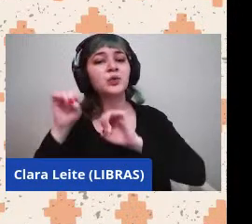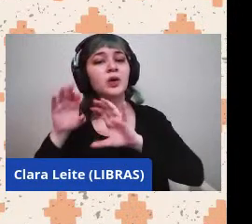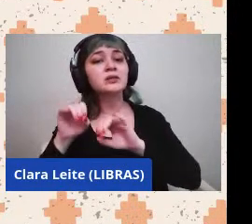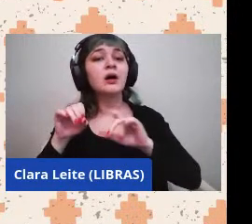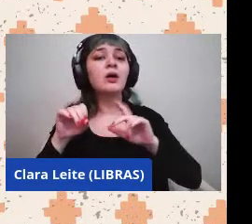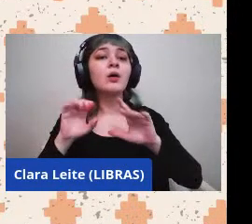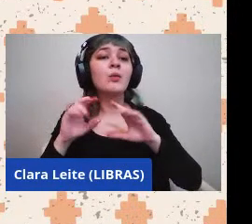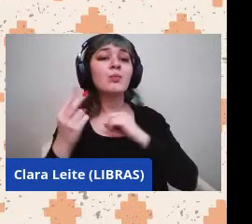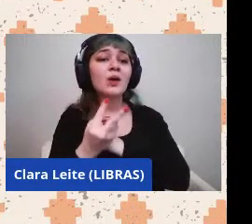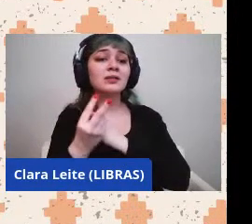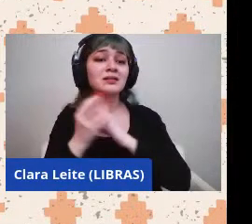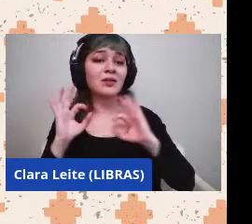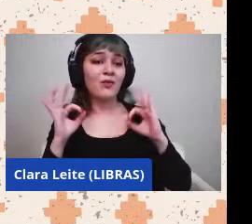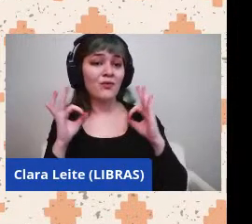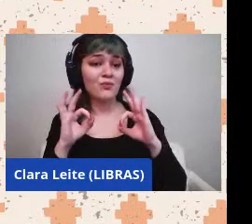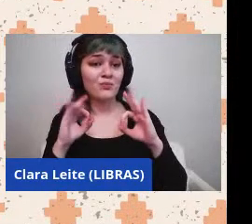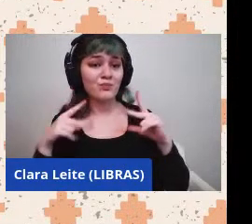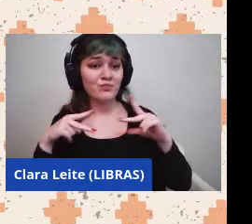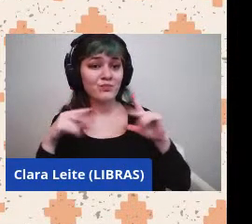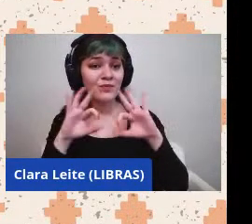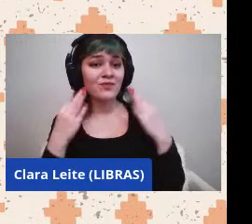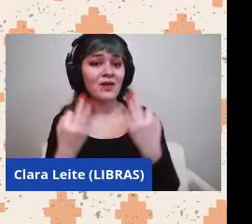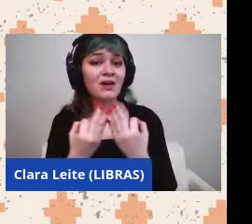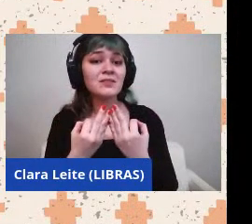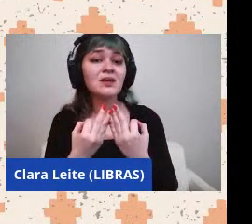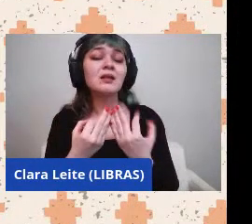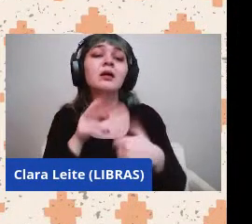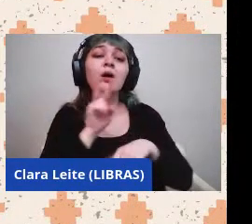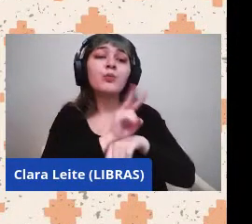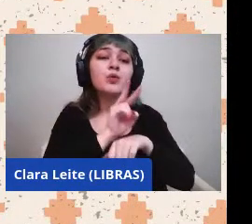that protects records relating to